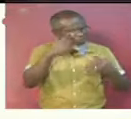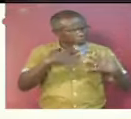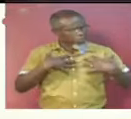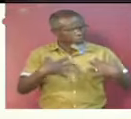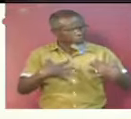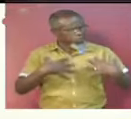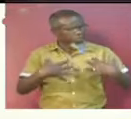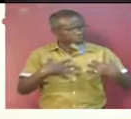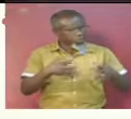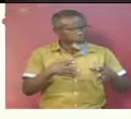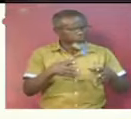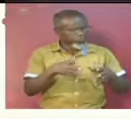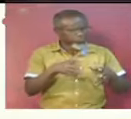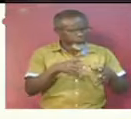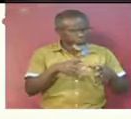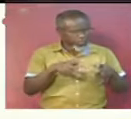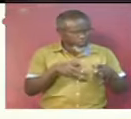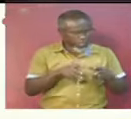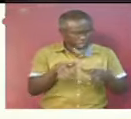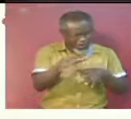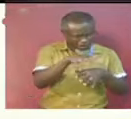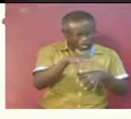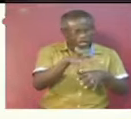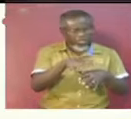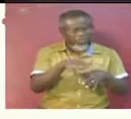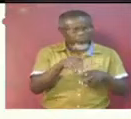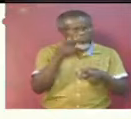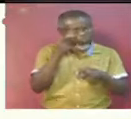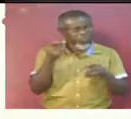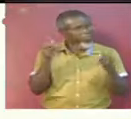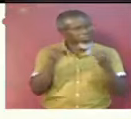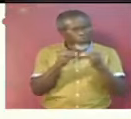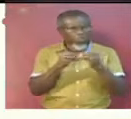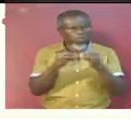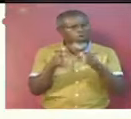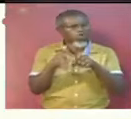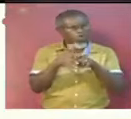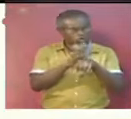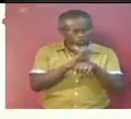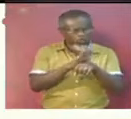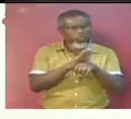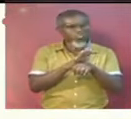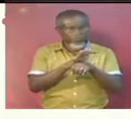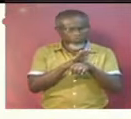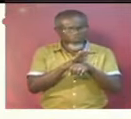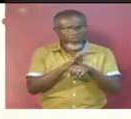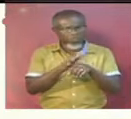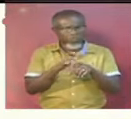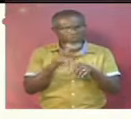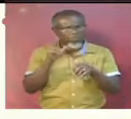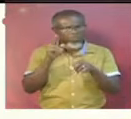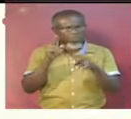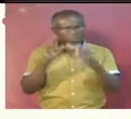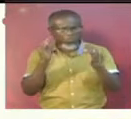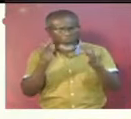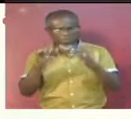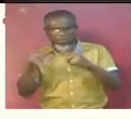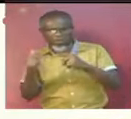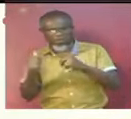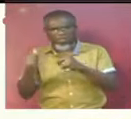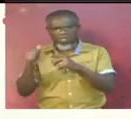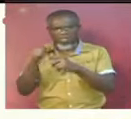the clinical perspective, and from the laboratory perspective seems to be more COVID than anything else at this point in time. And